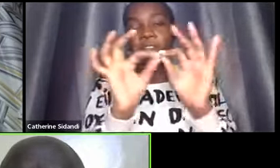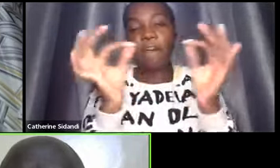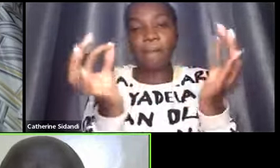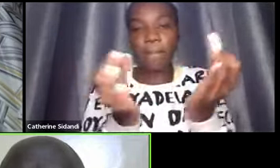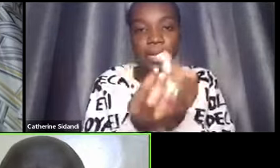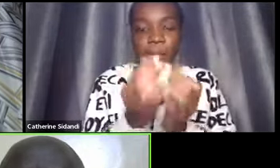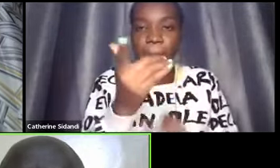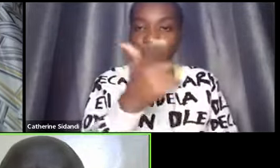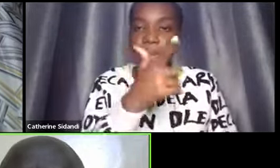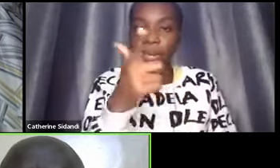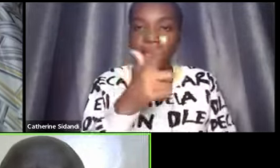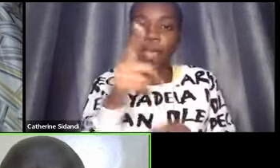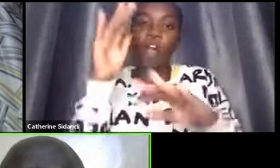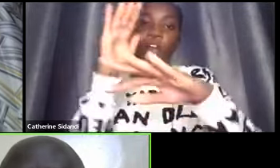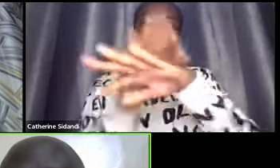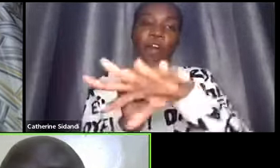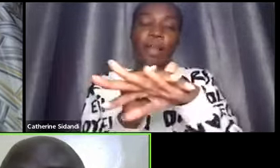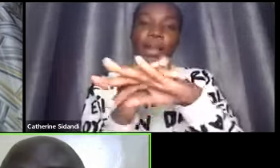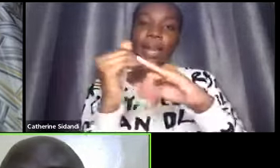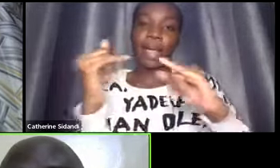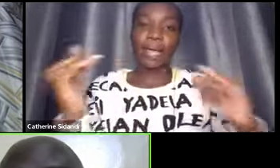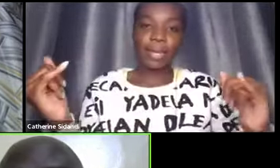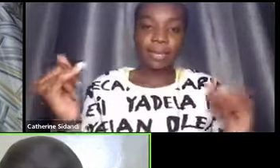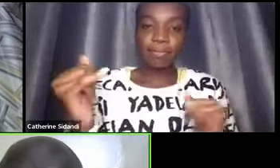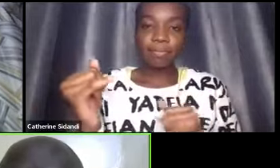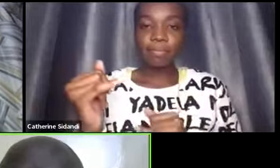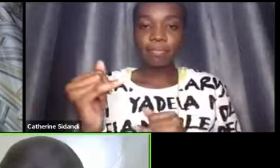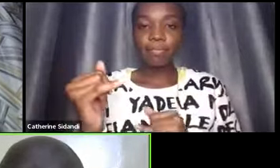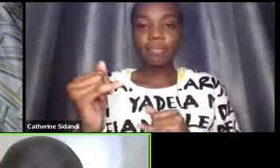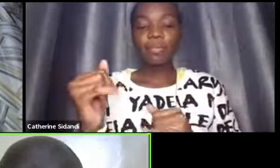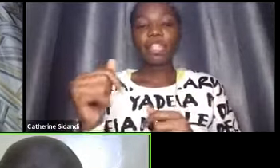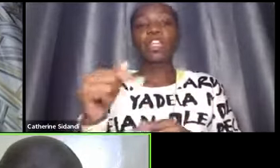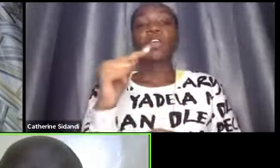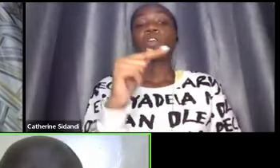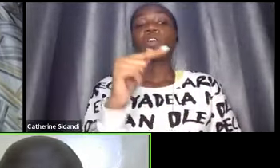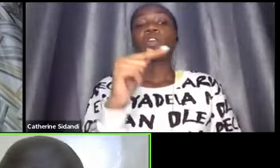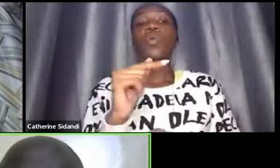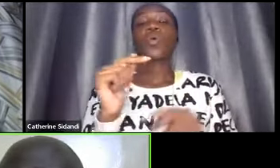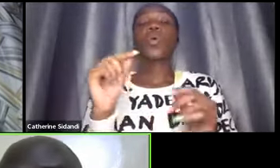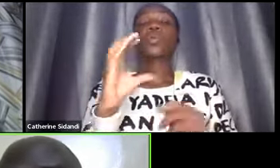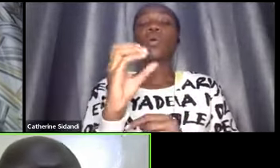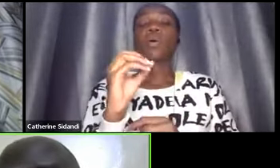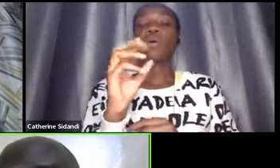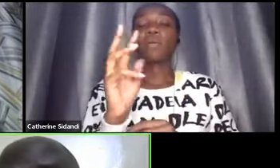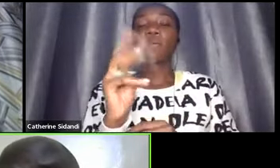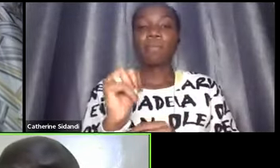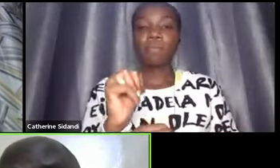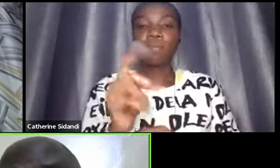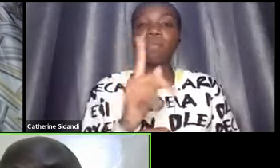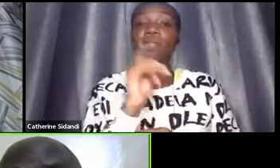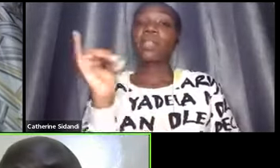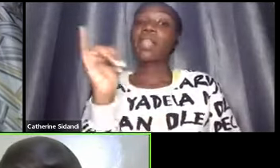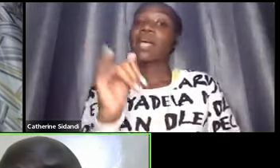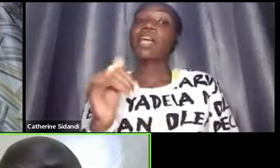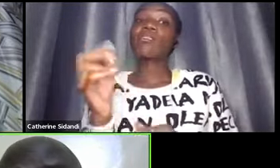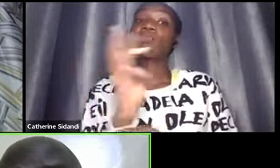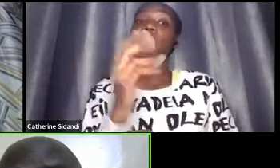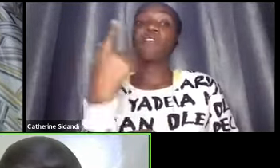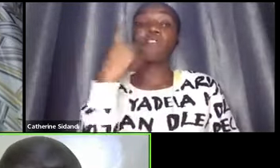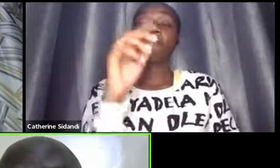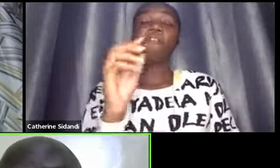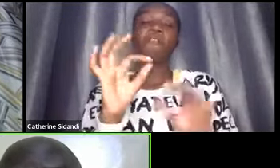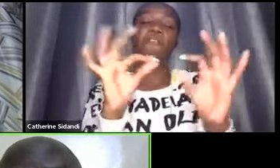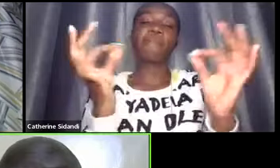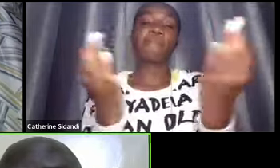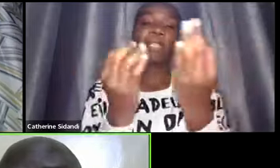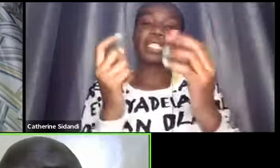www.familymediaonline. Family Media Online is one word, .com. That's the website for Family TV. And if